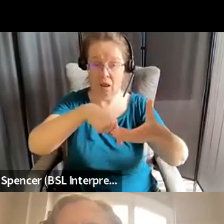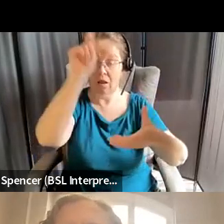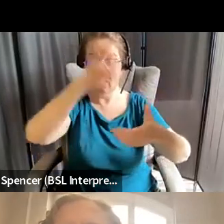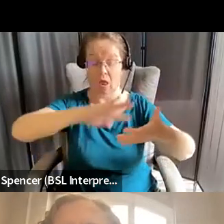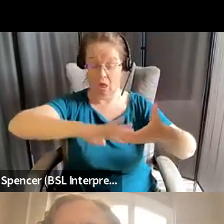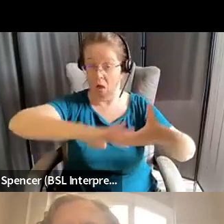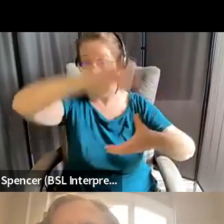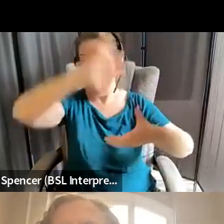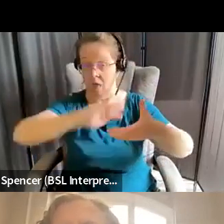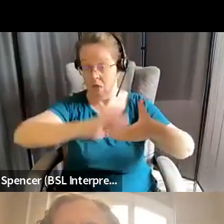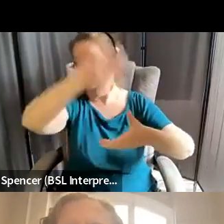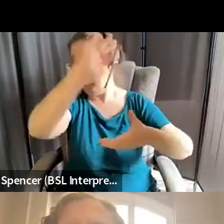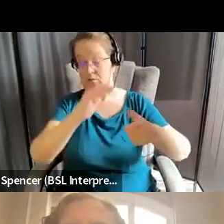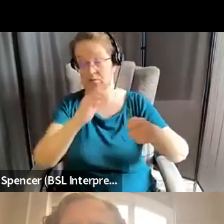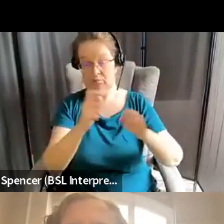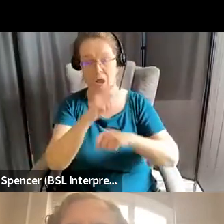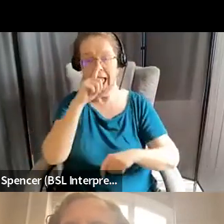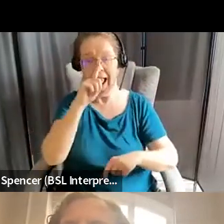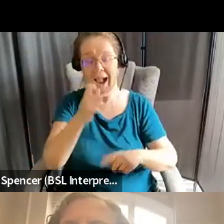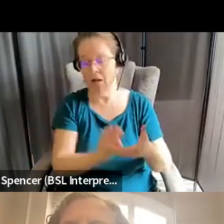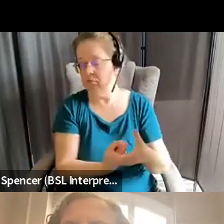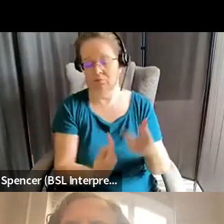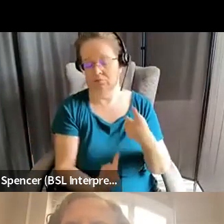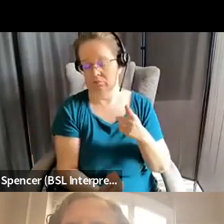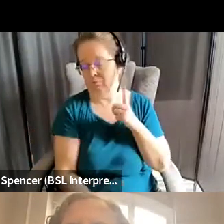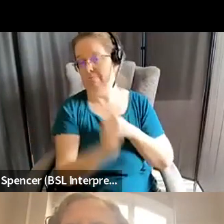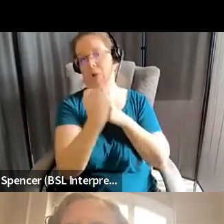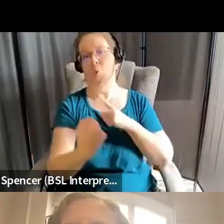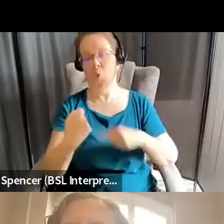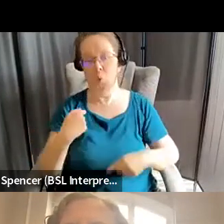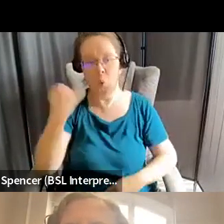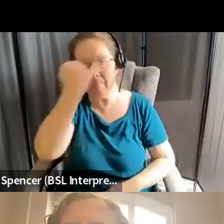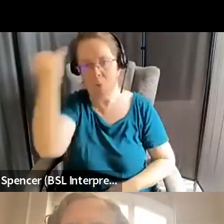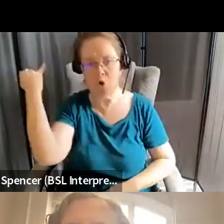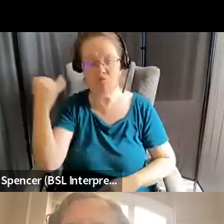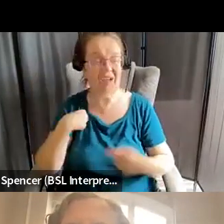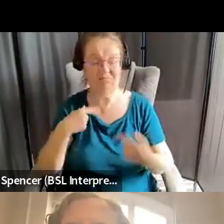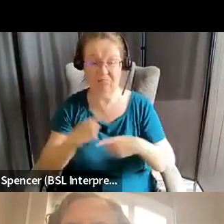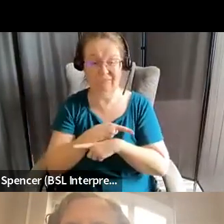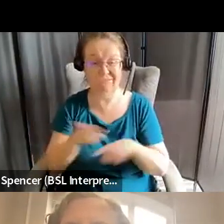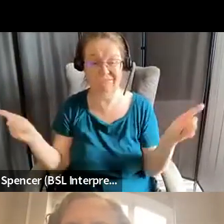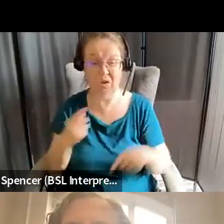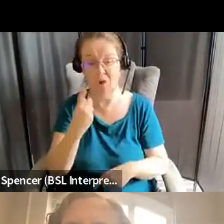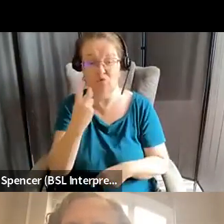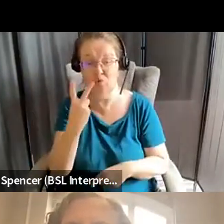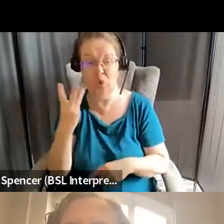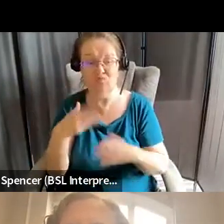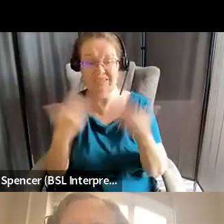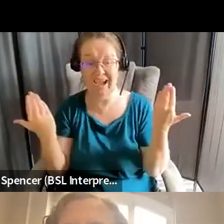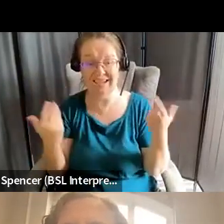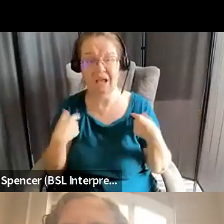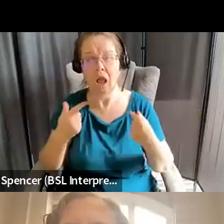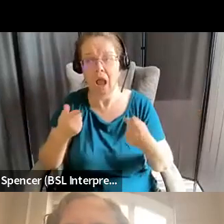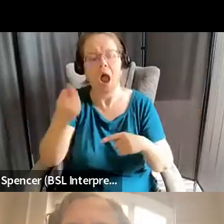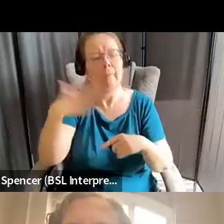all those visuals will trigger a migraine that'll knock me out for a few days. Also with the tremors before I